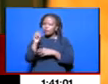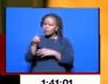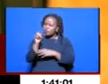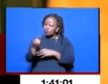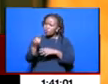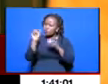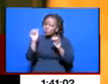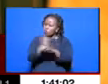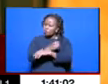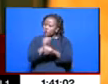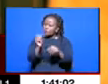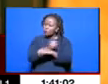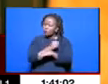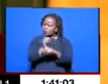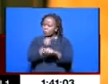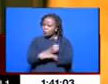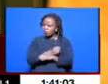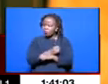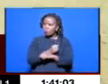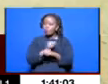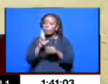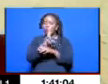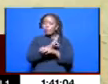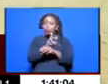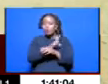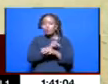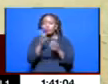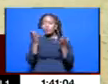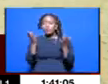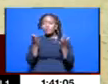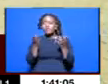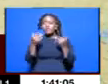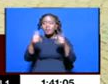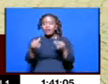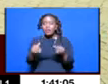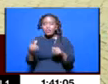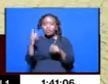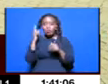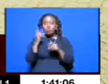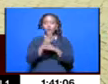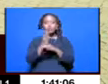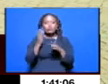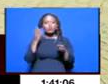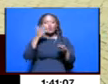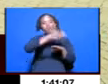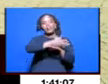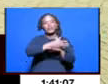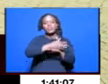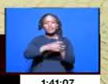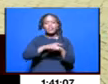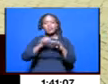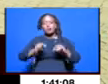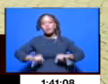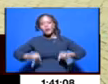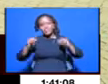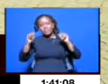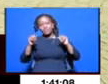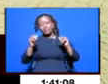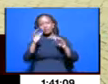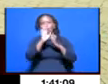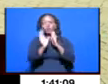use the provisions of a statute to override the majesty of a constitutional